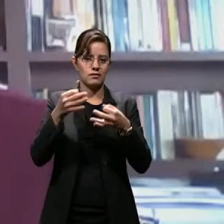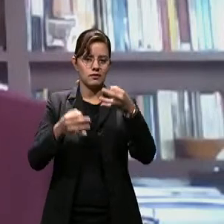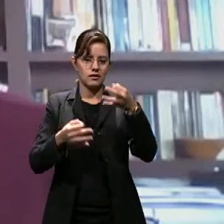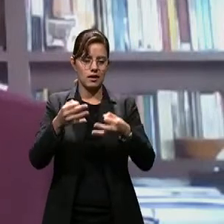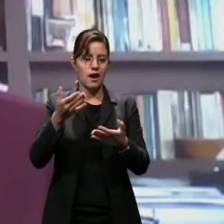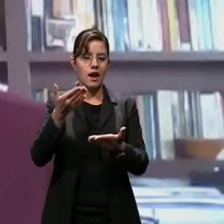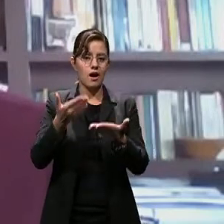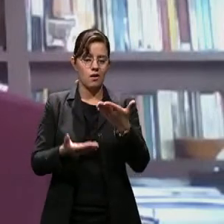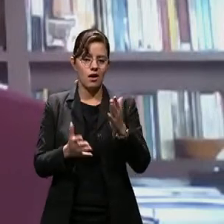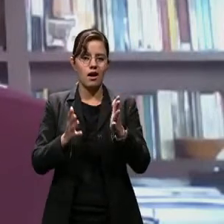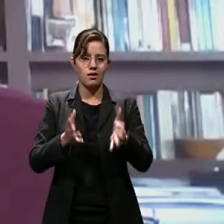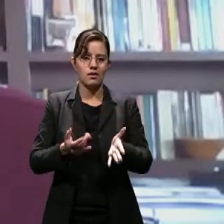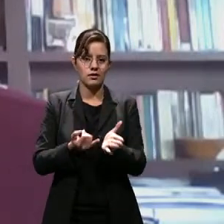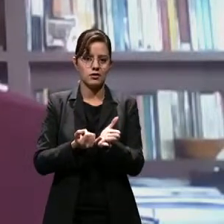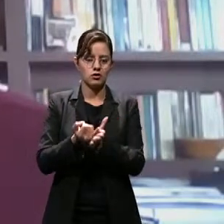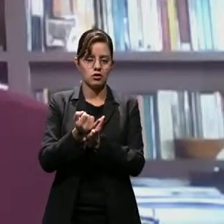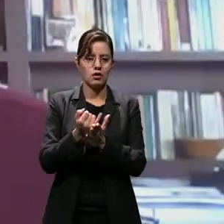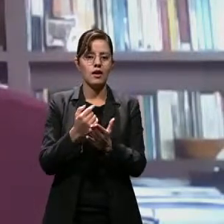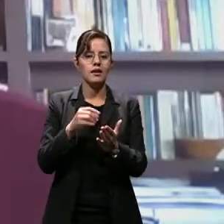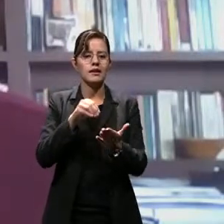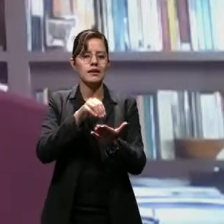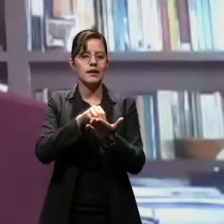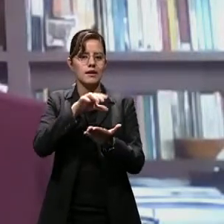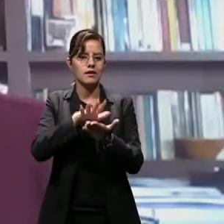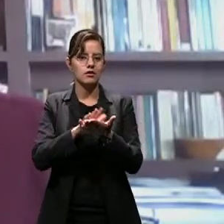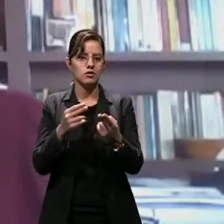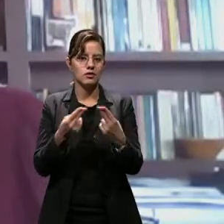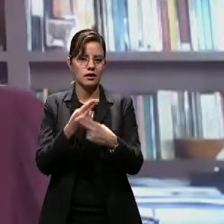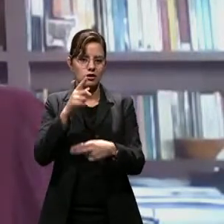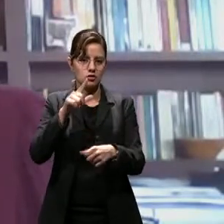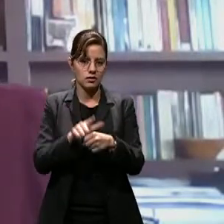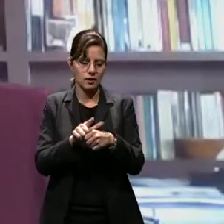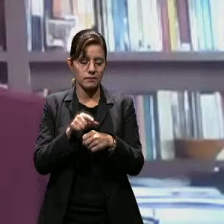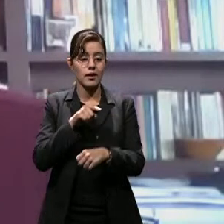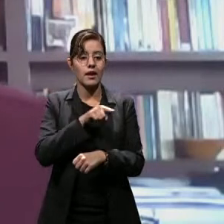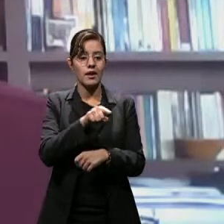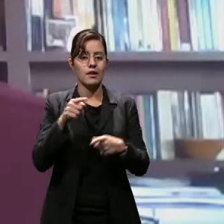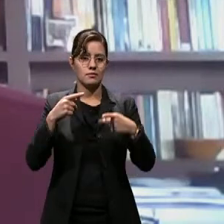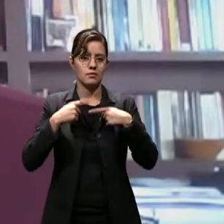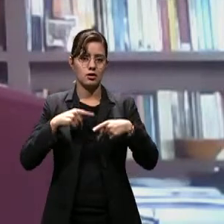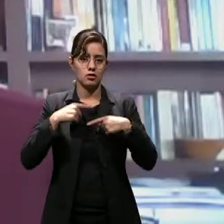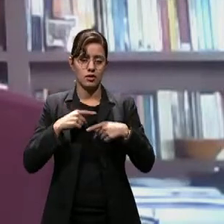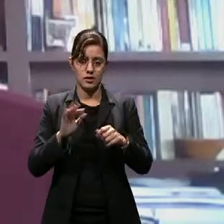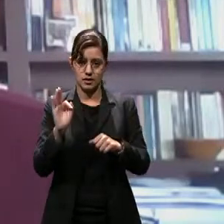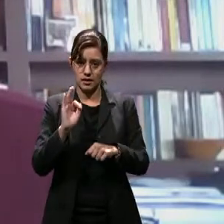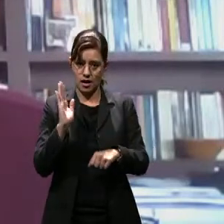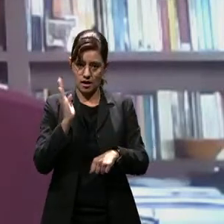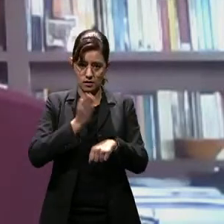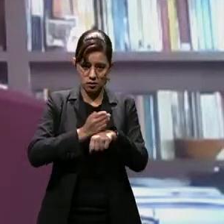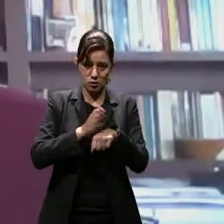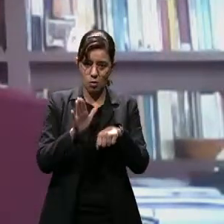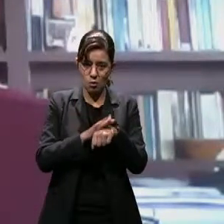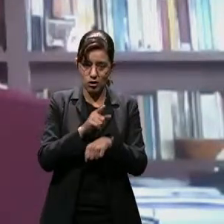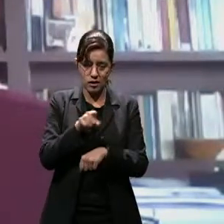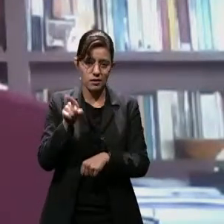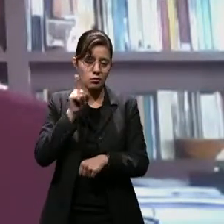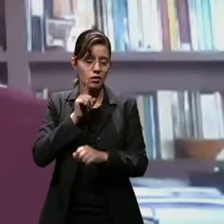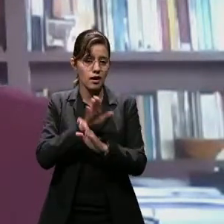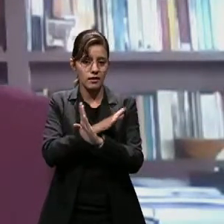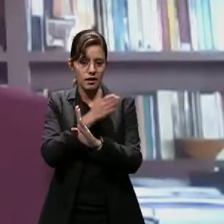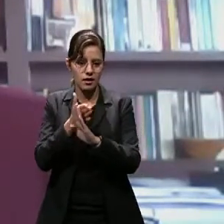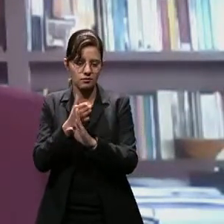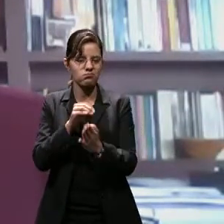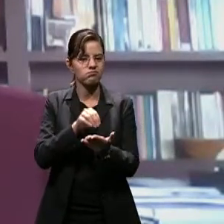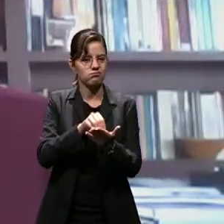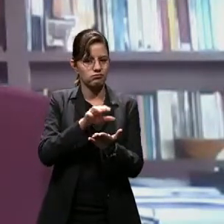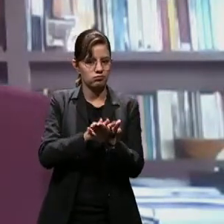of the Federation, now we have a list of people that are sanctioned against political violence and